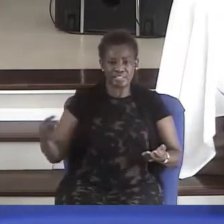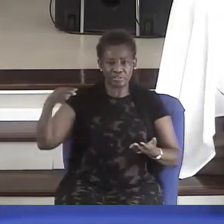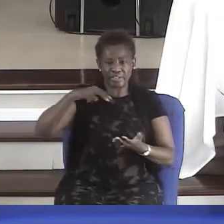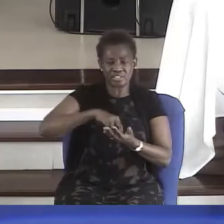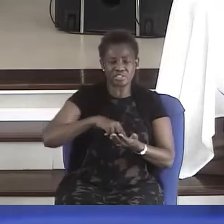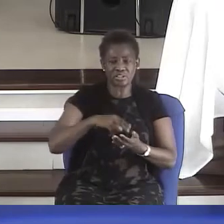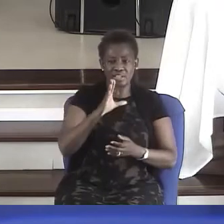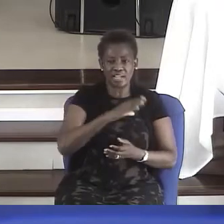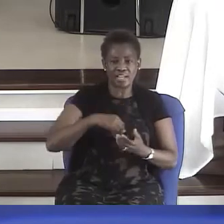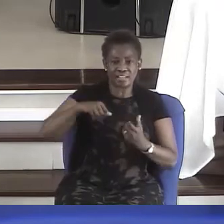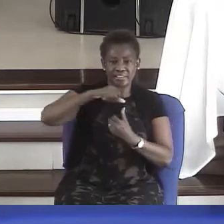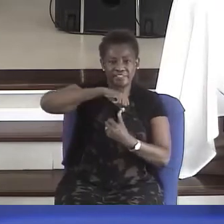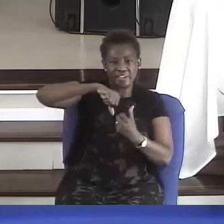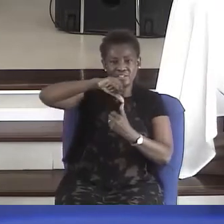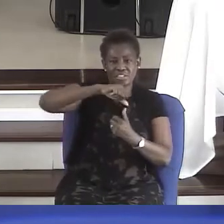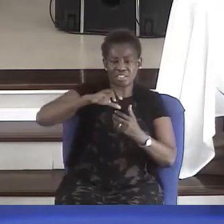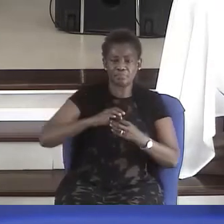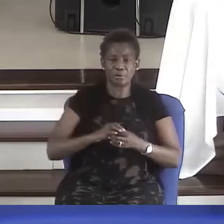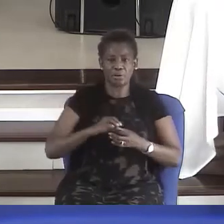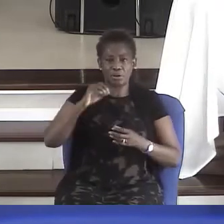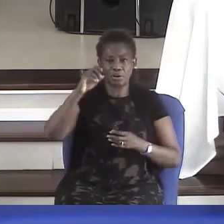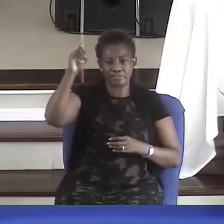And the fellowship of his suffering.